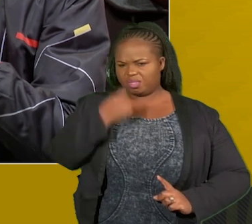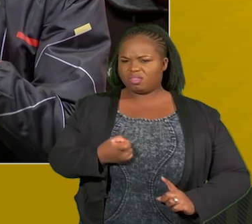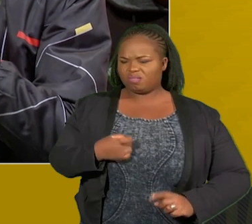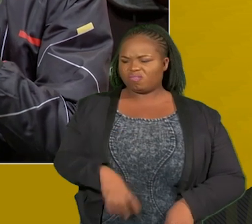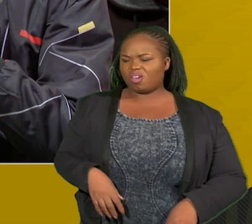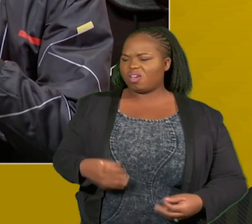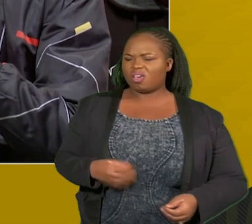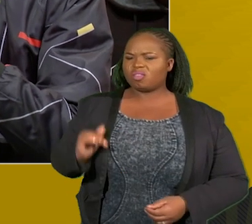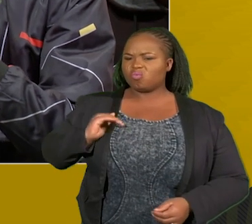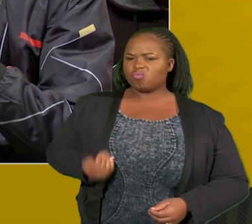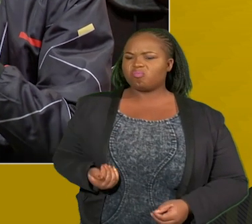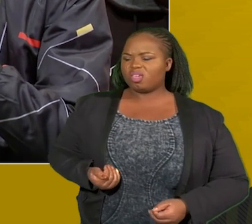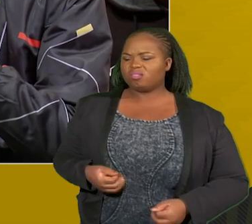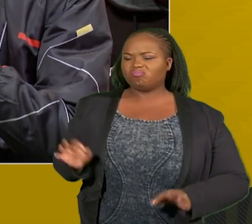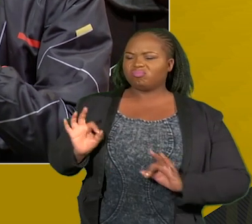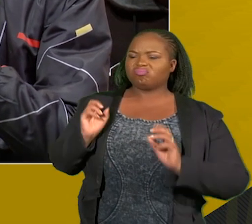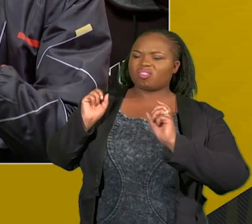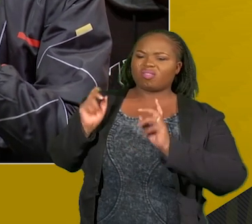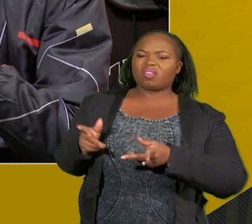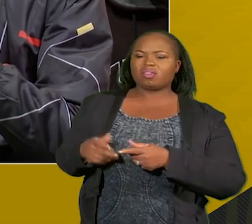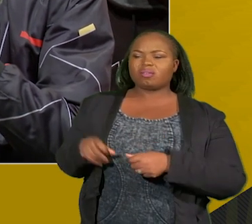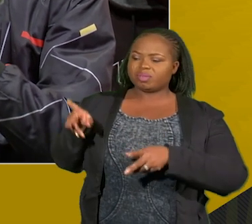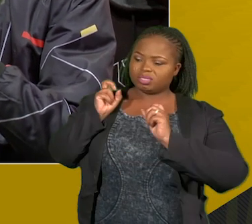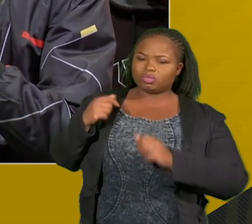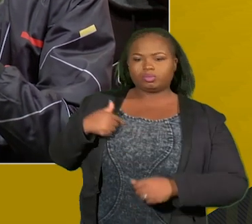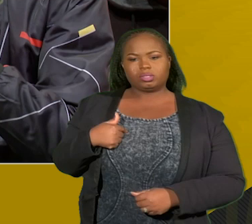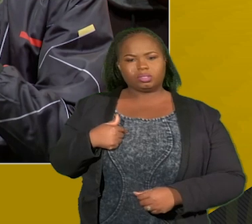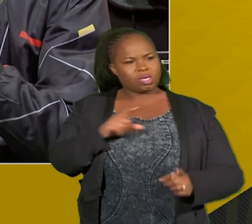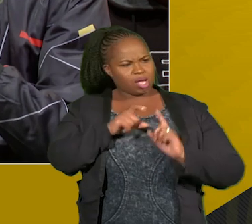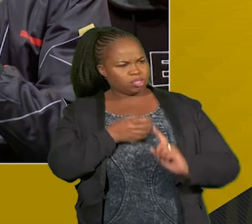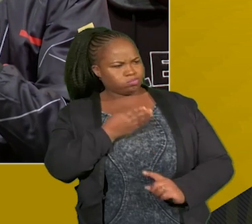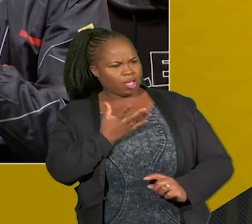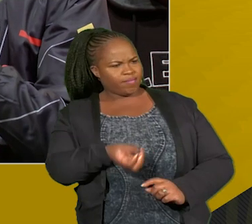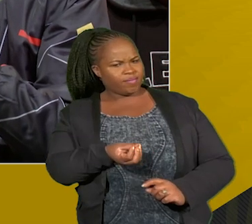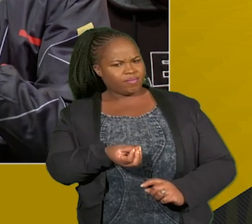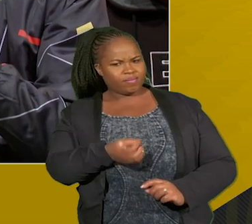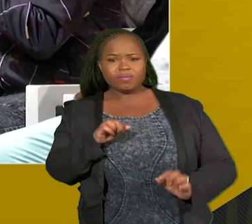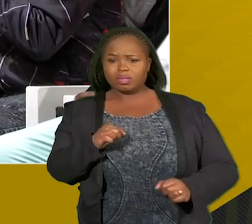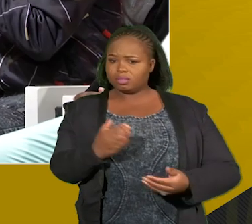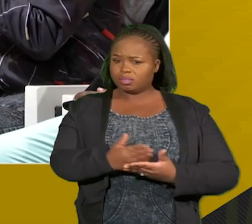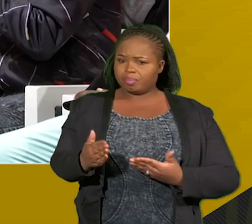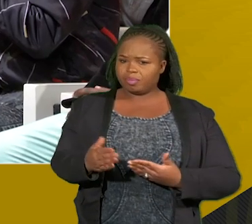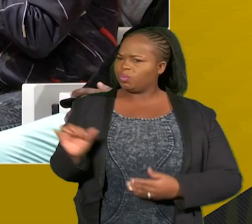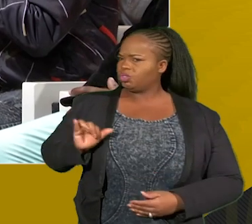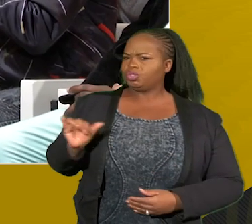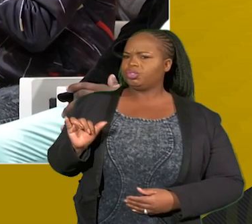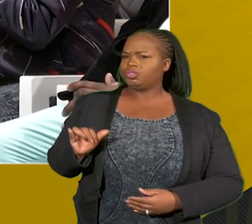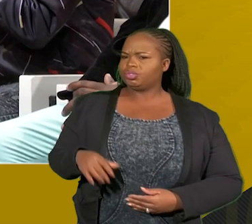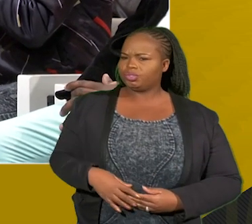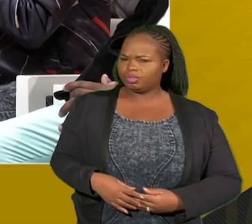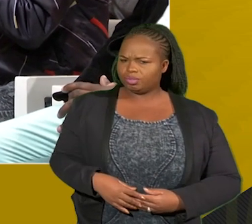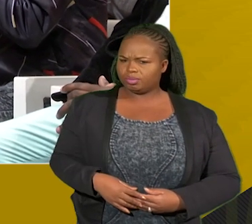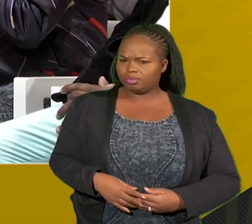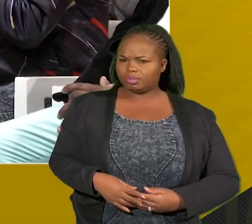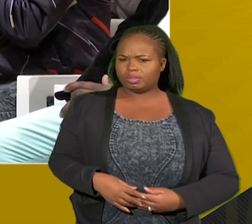nothing. Umfazi has to listen to me. Yabona. Is there a culture like that? There are certain cultures. Which culture is that? It depends on another